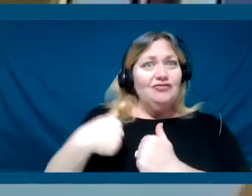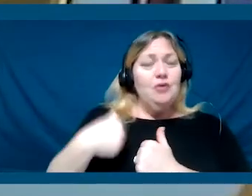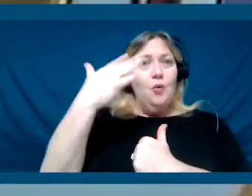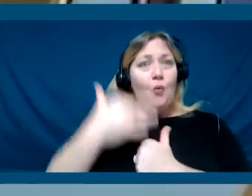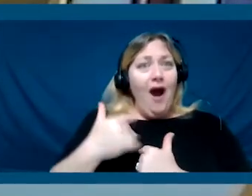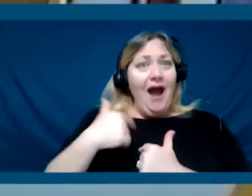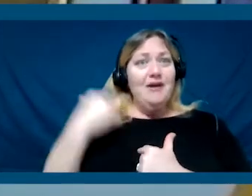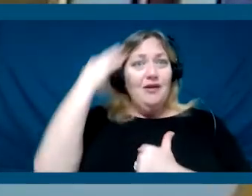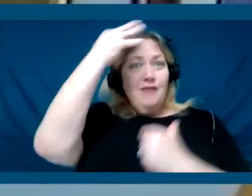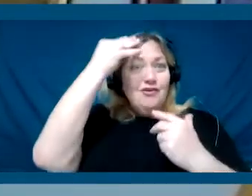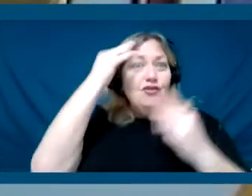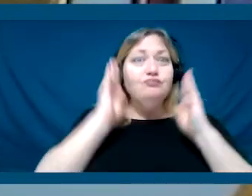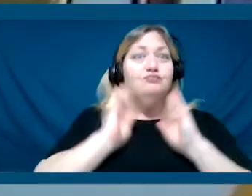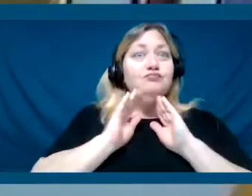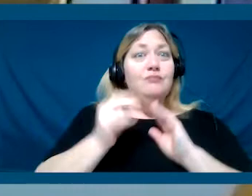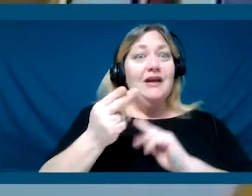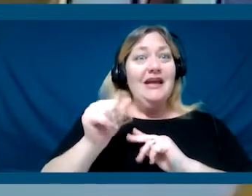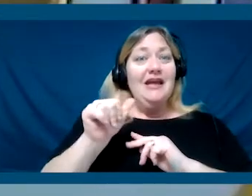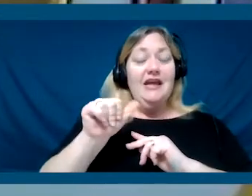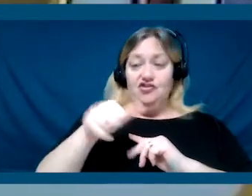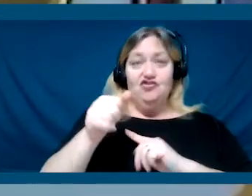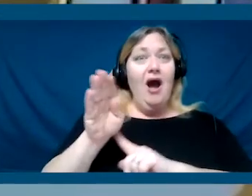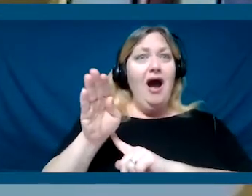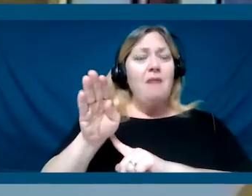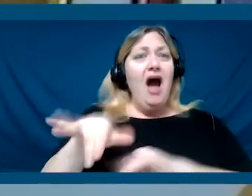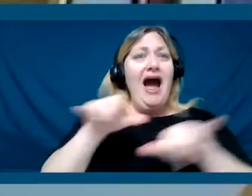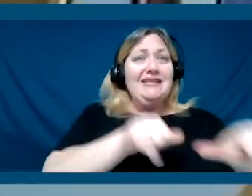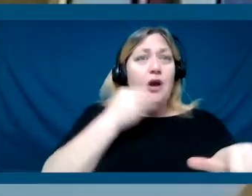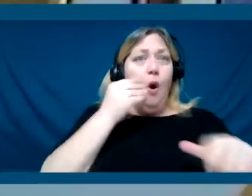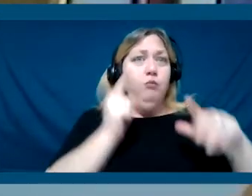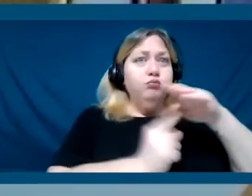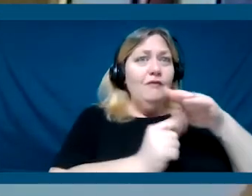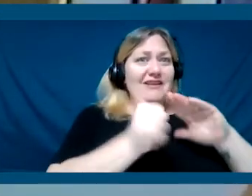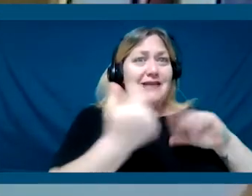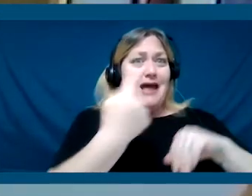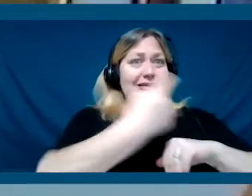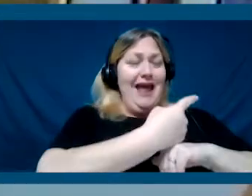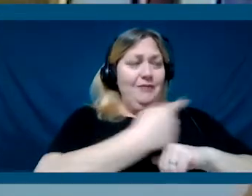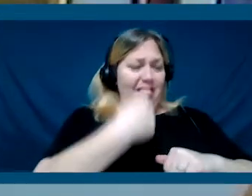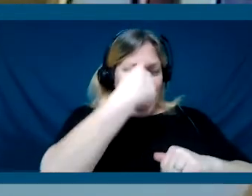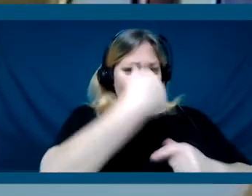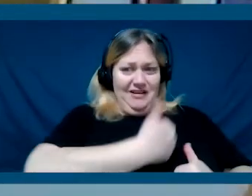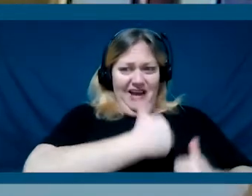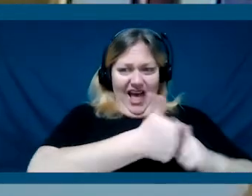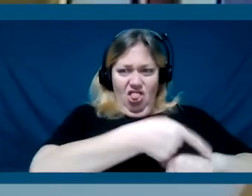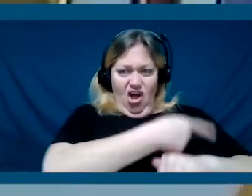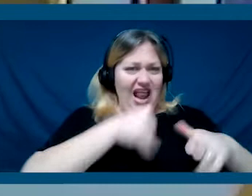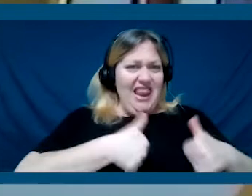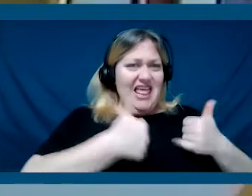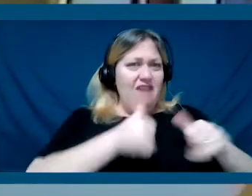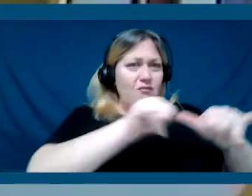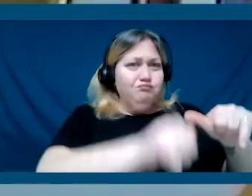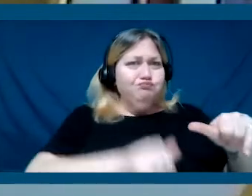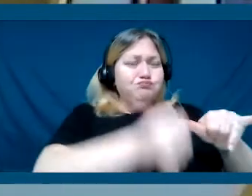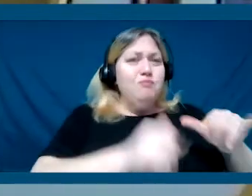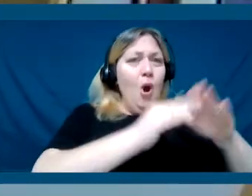my hijab, my headscarf? I stayed home for 10 days, but thought to myself, how long could I live like this? It was